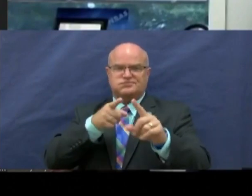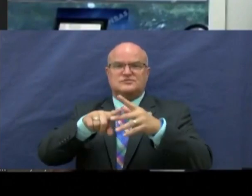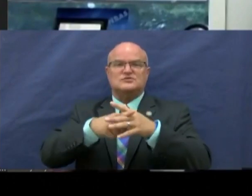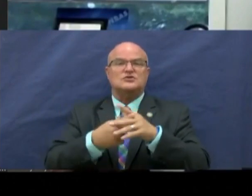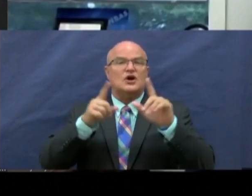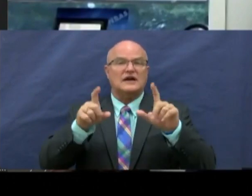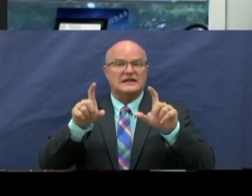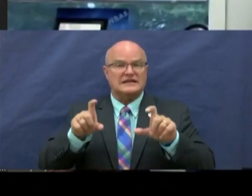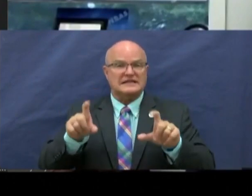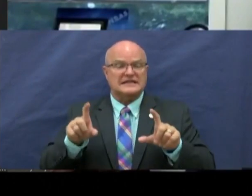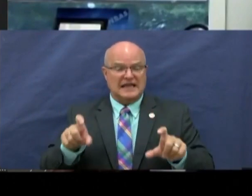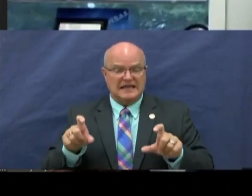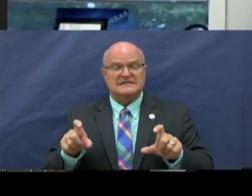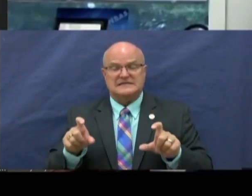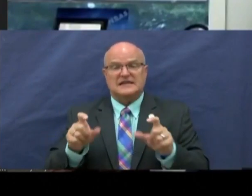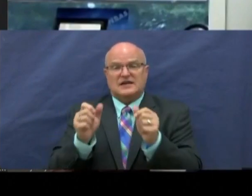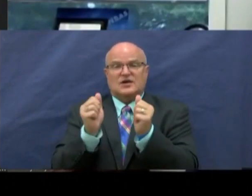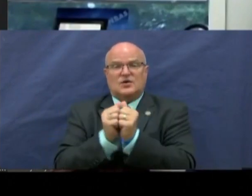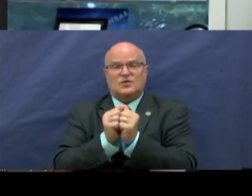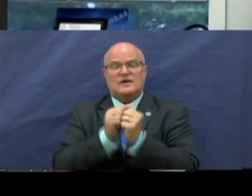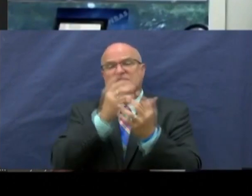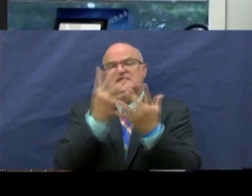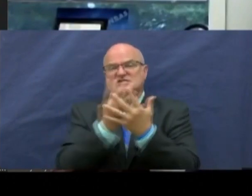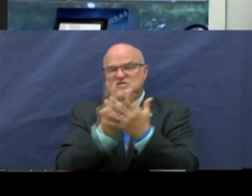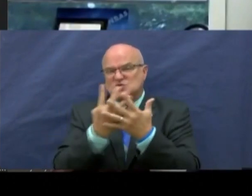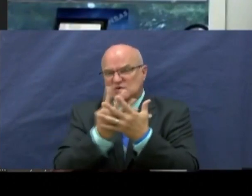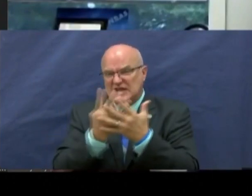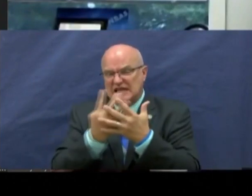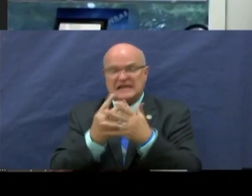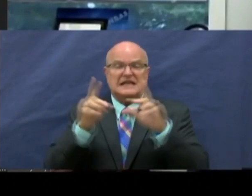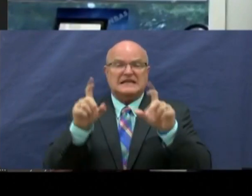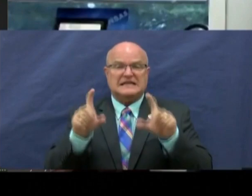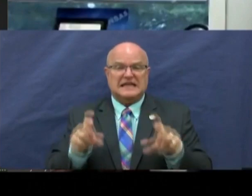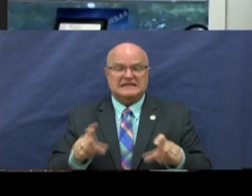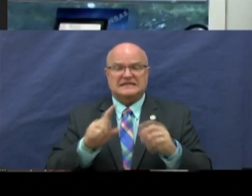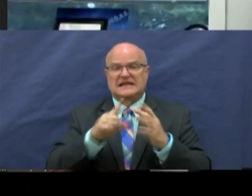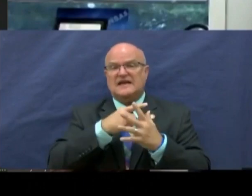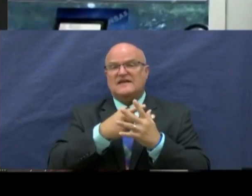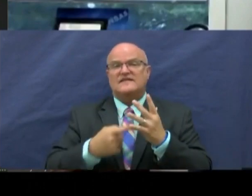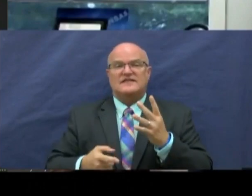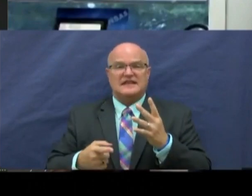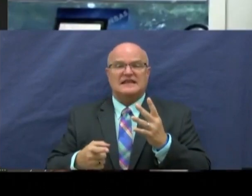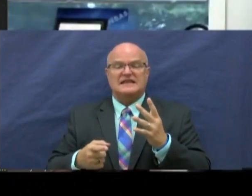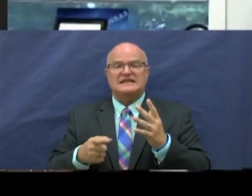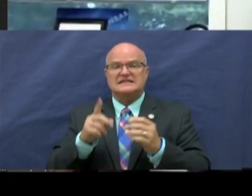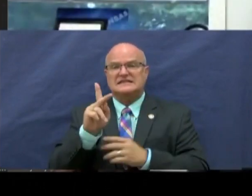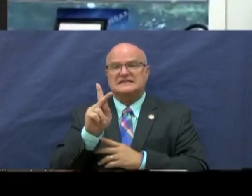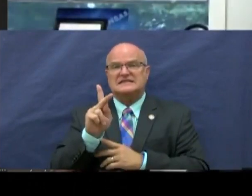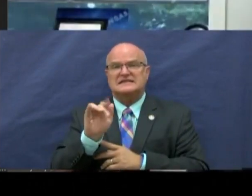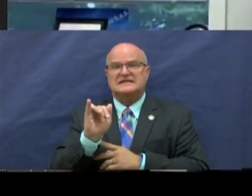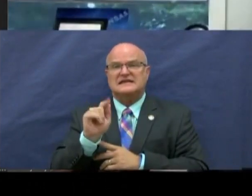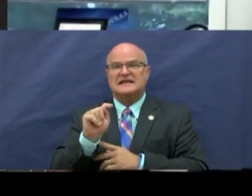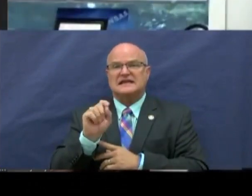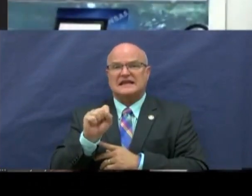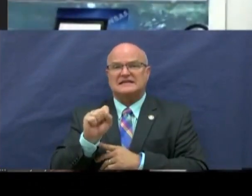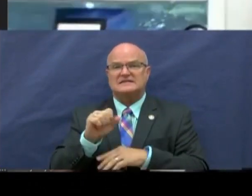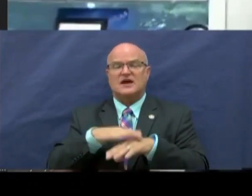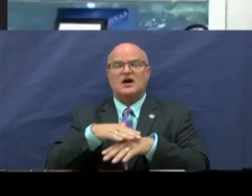testing, the screening testing that we have for these Binax kits by